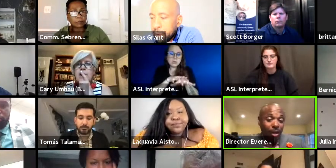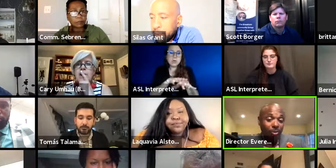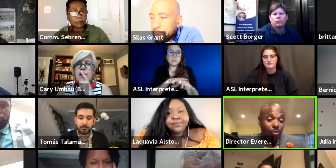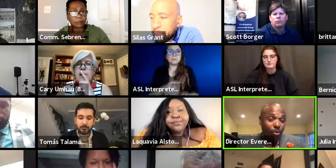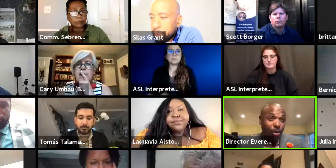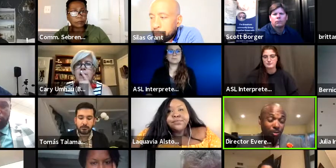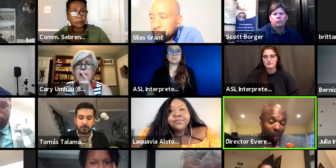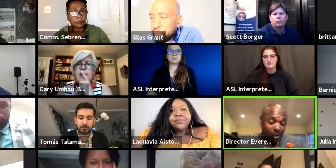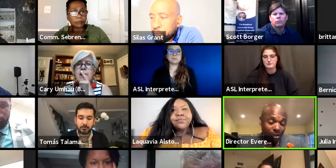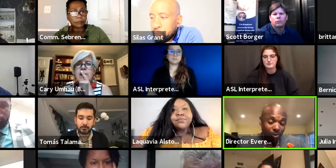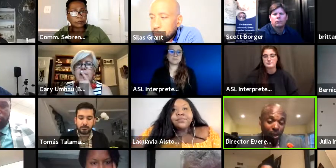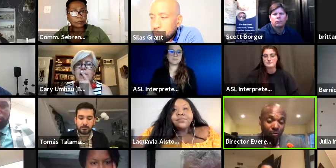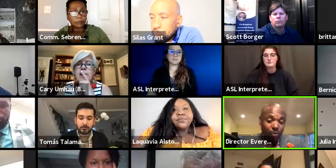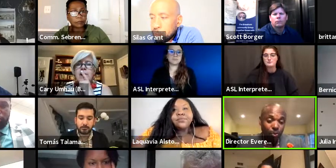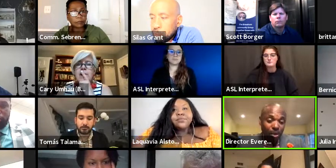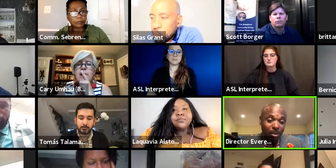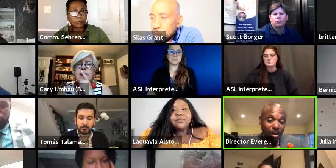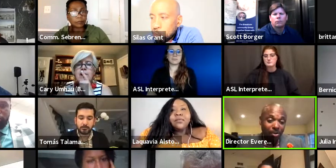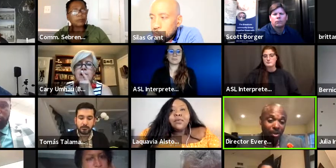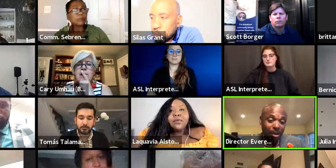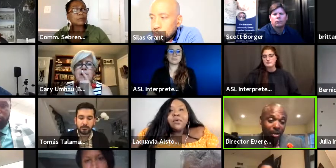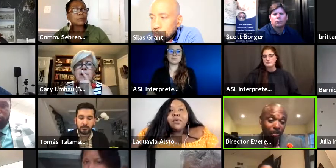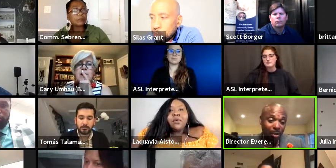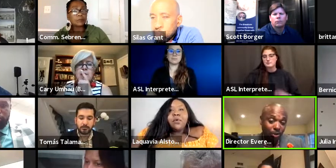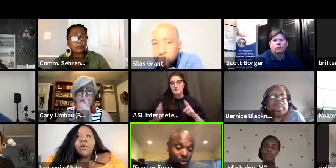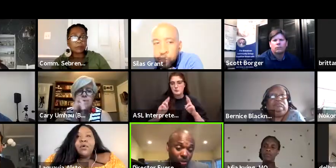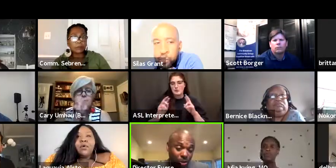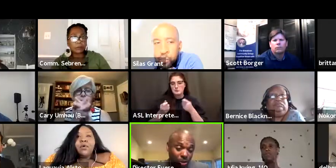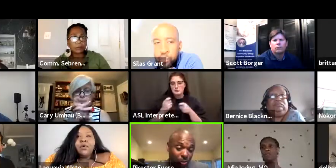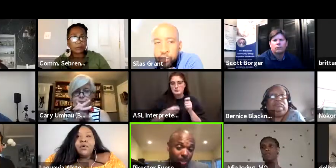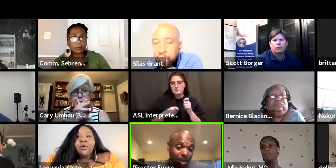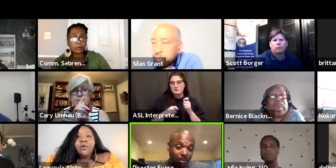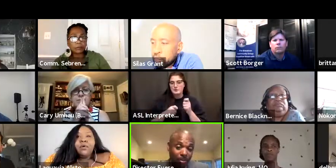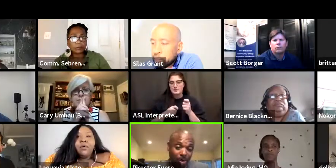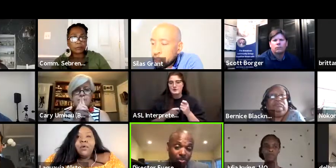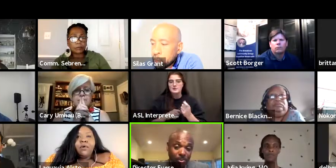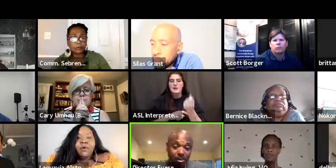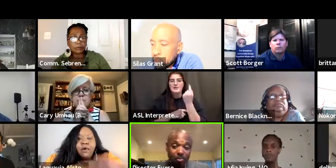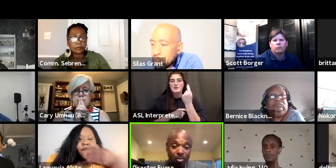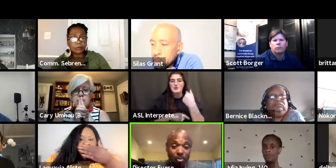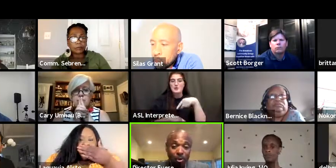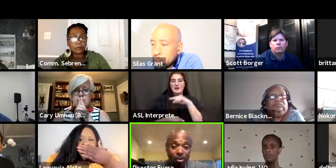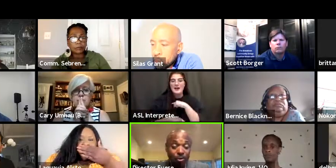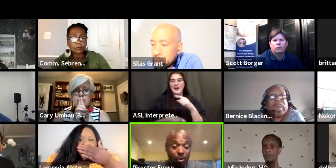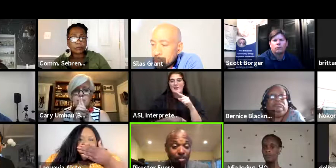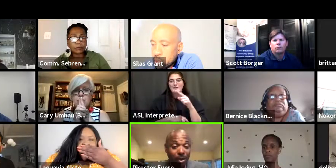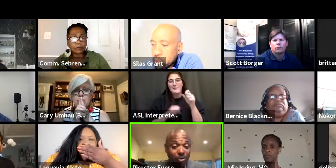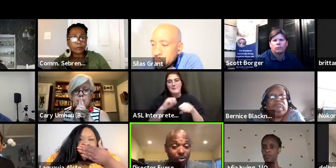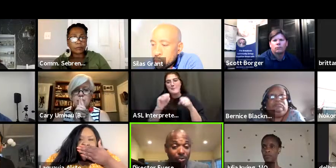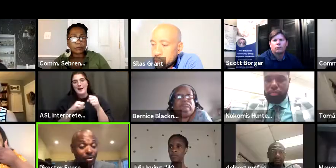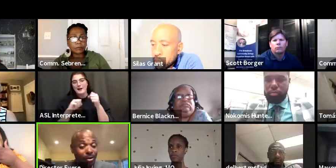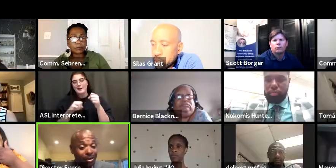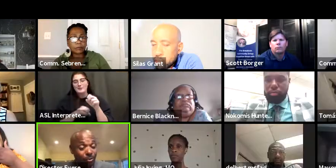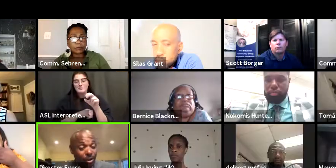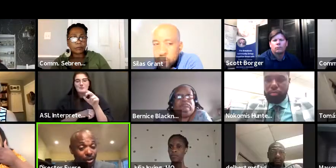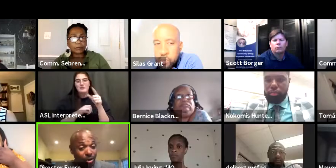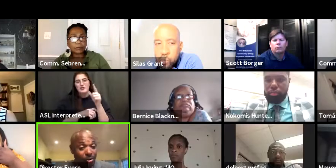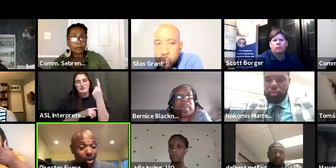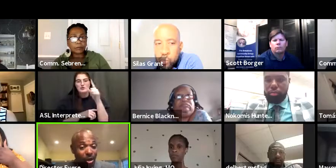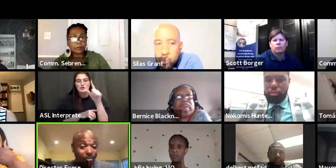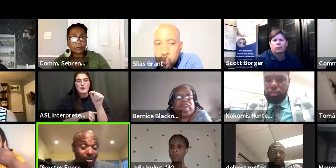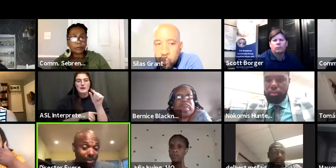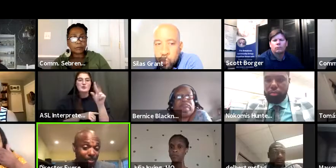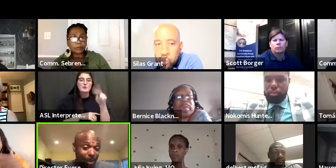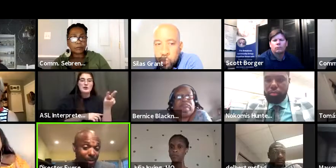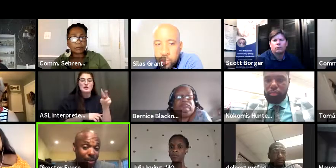have last year we had the 20 miles by 2022. The mayor's budget proposes 30 miles within the next 3